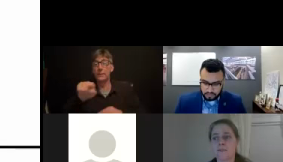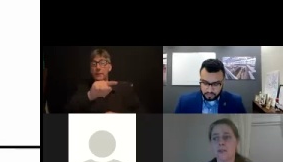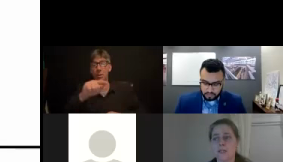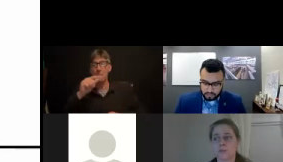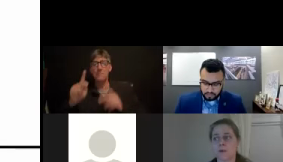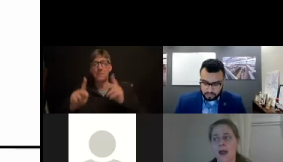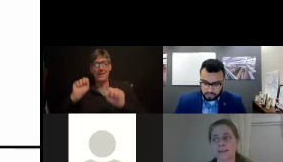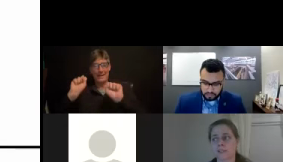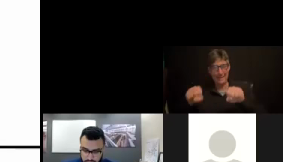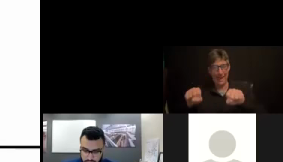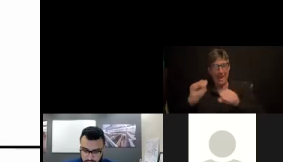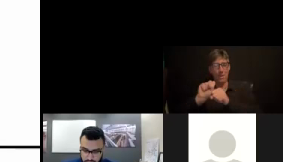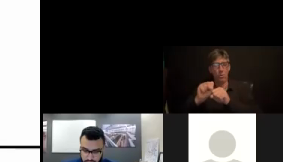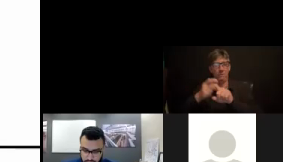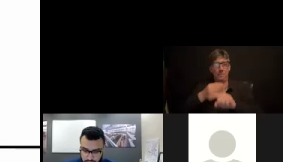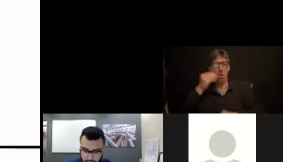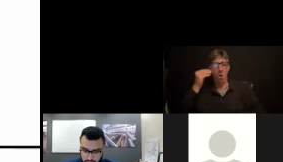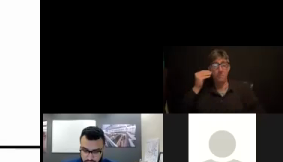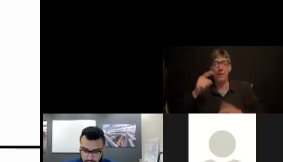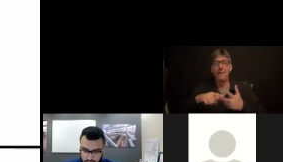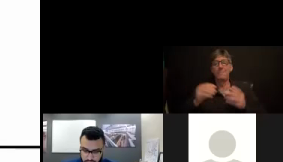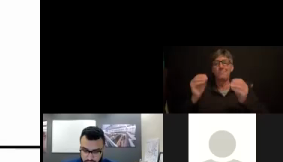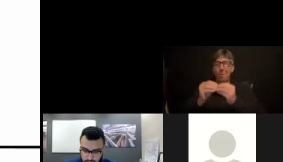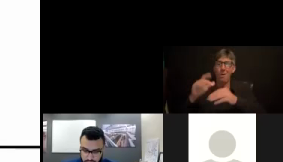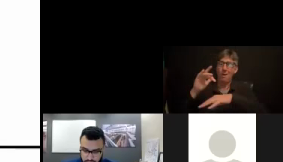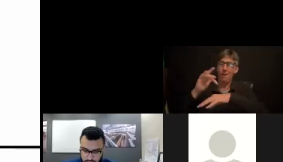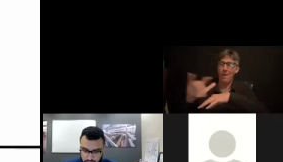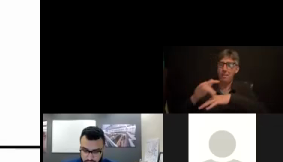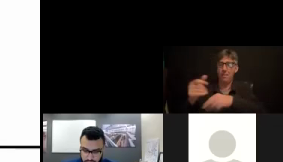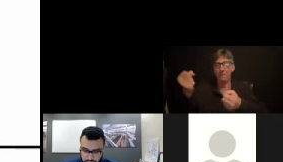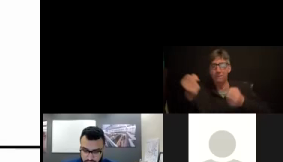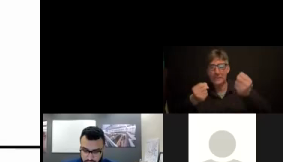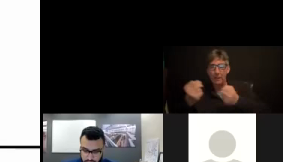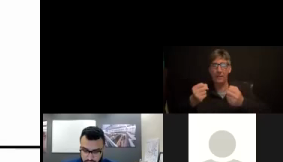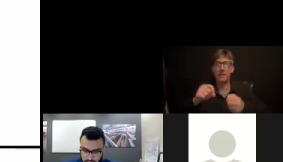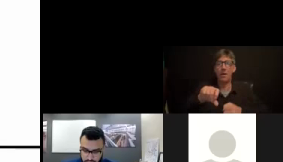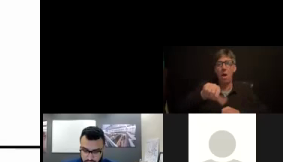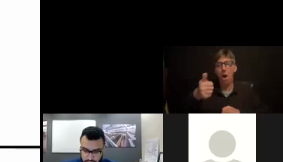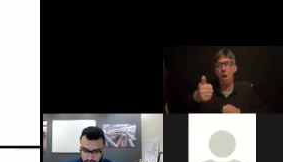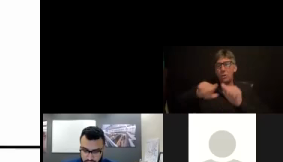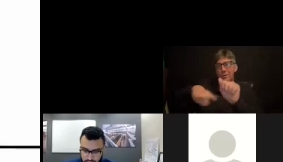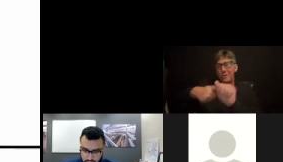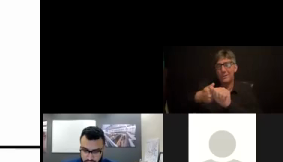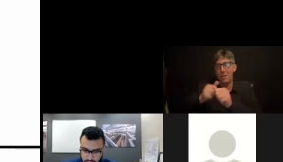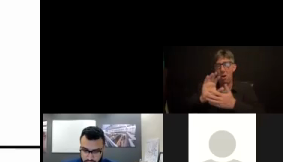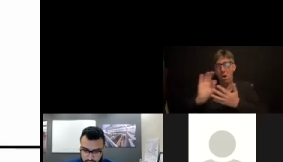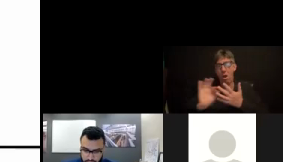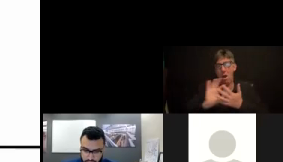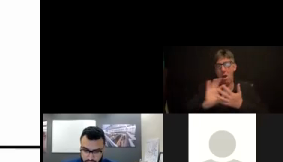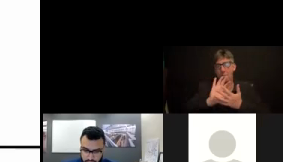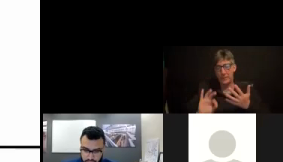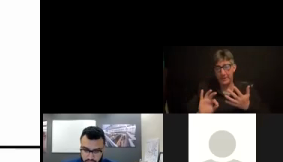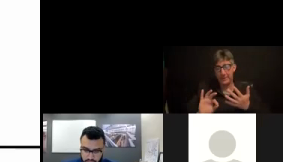then communities with more access to vehicles and other modes of transportation. I think this is us all having been through the pandemic together. I